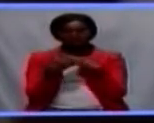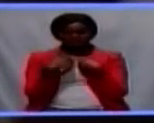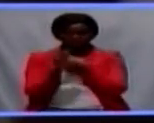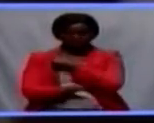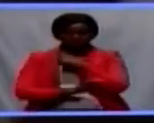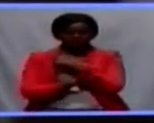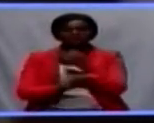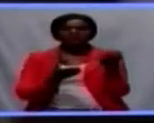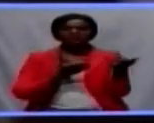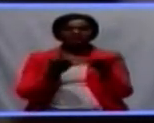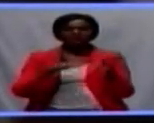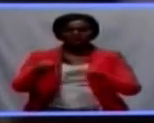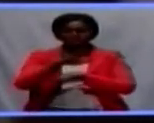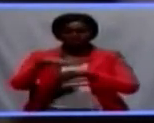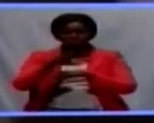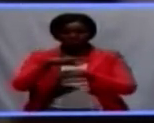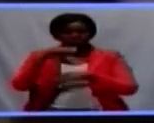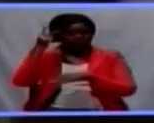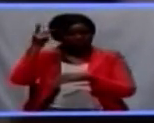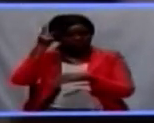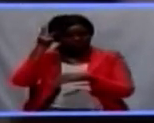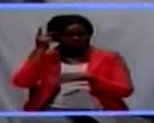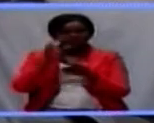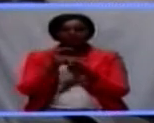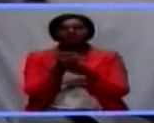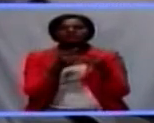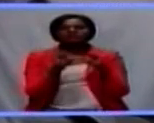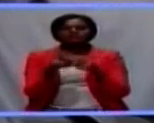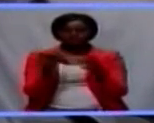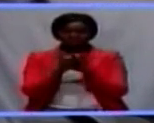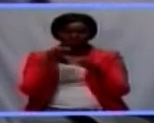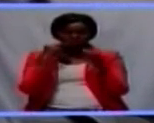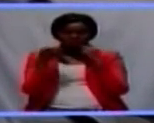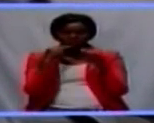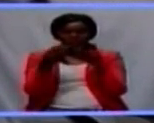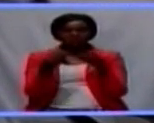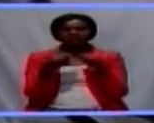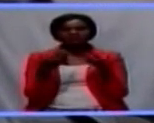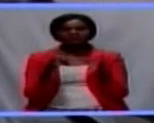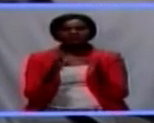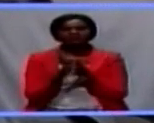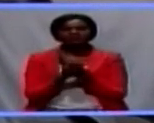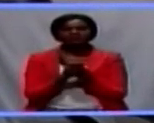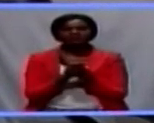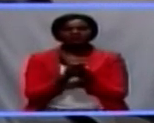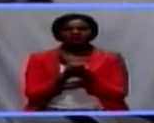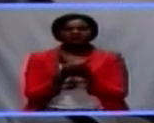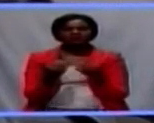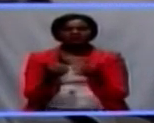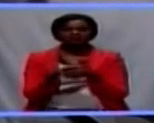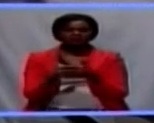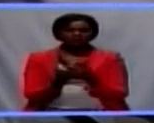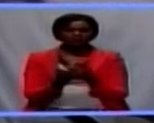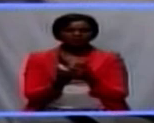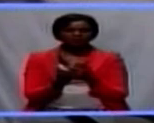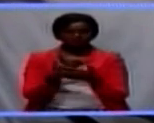serve. You must be above politics. You must be above petty issues. That is the message he gave me. So, how would this